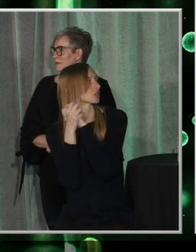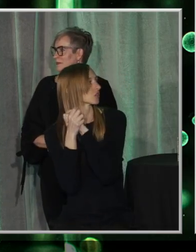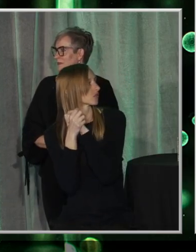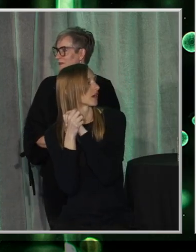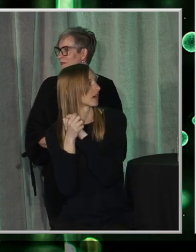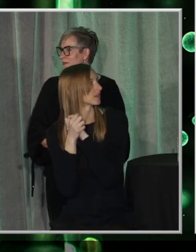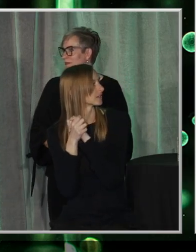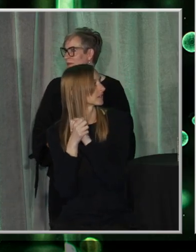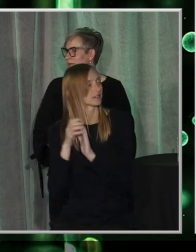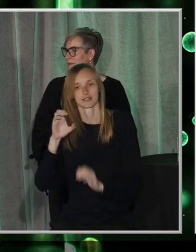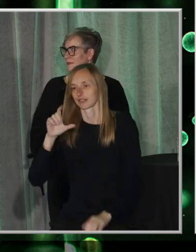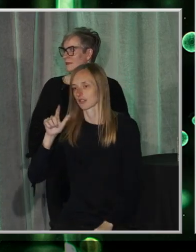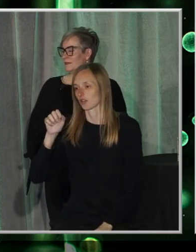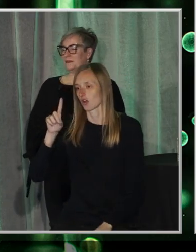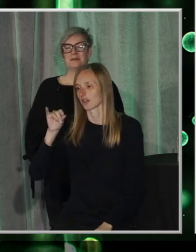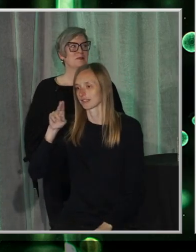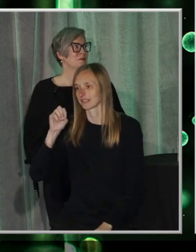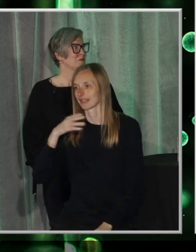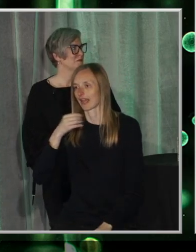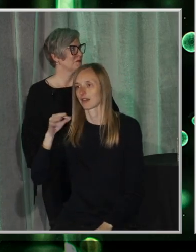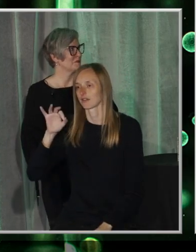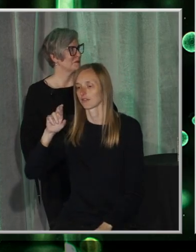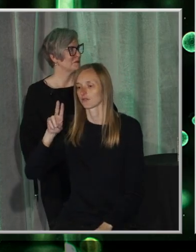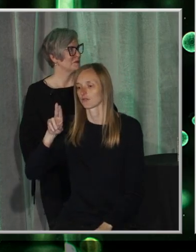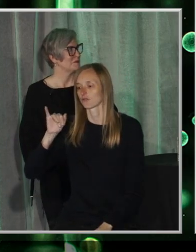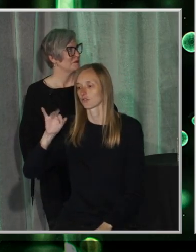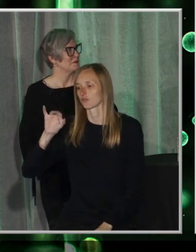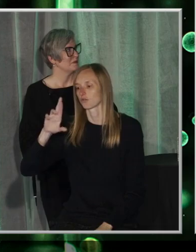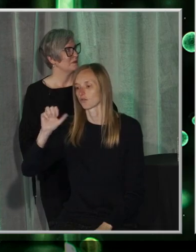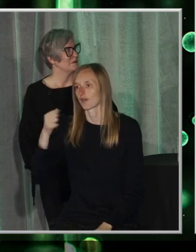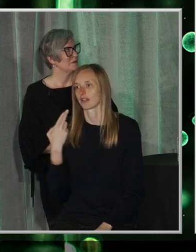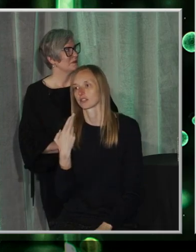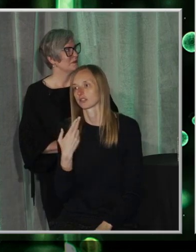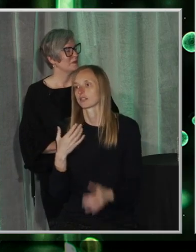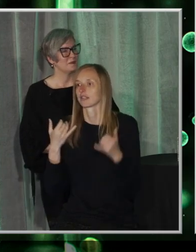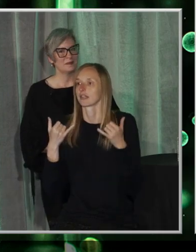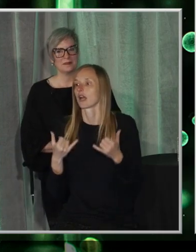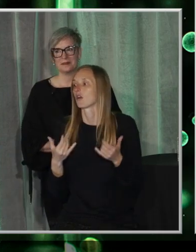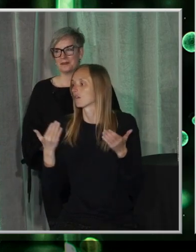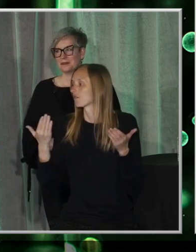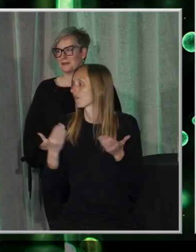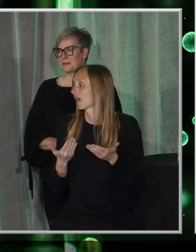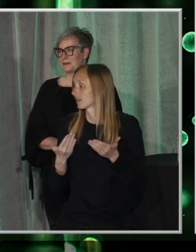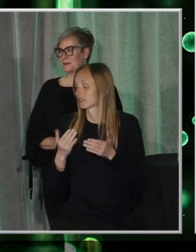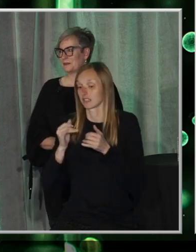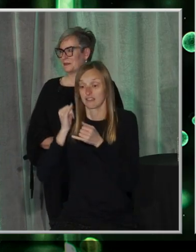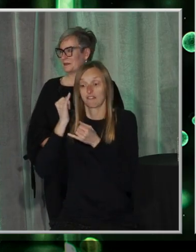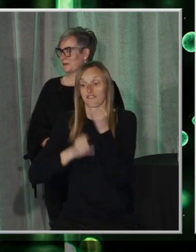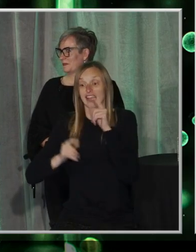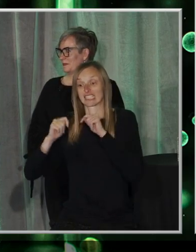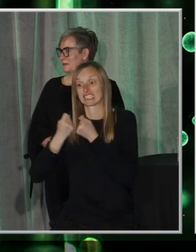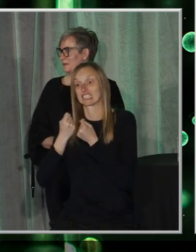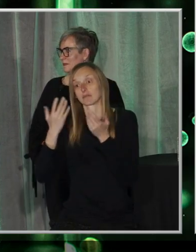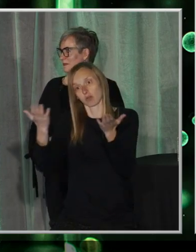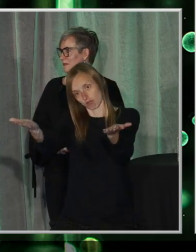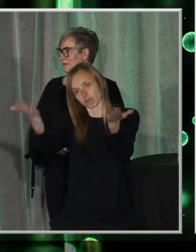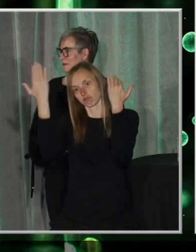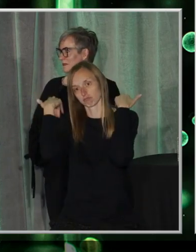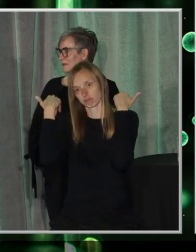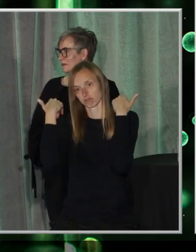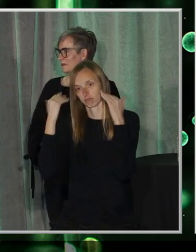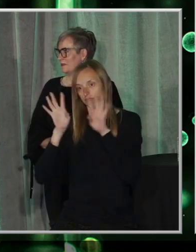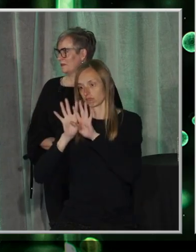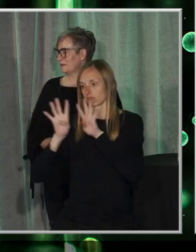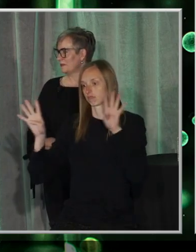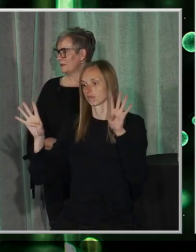Congratulations, Nadine, Claudine, and Free Fresh. And now we'd like to invite all of our finalist teams up on stage so we